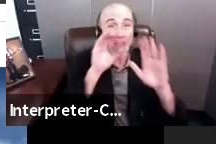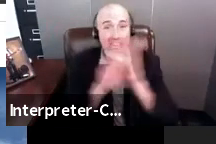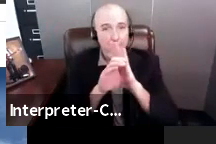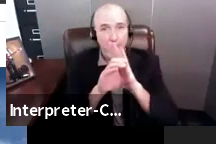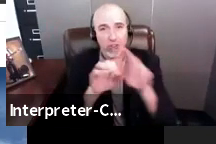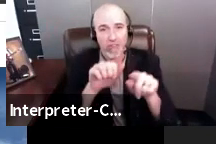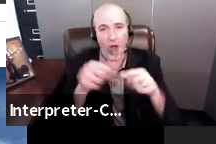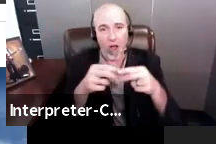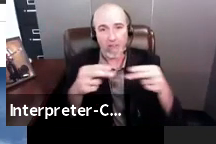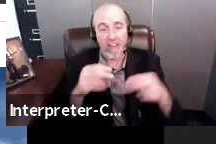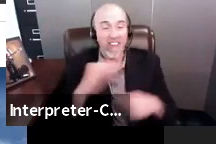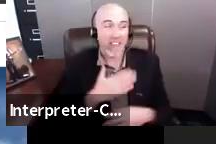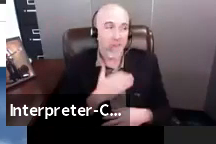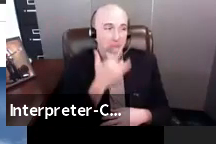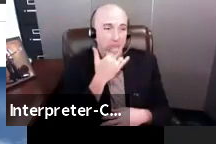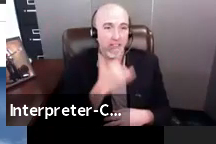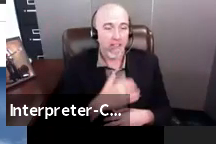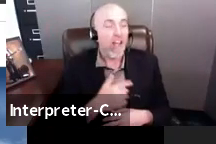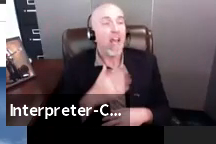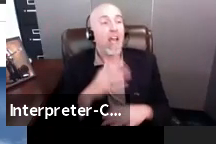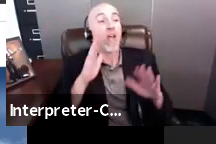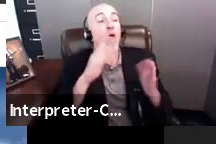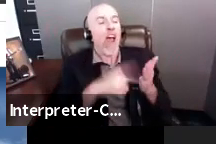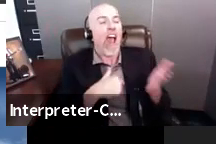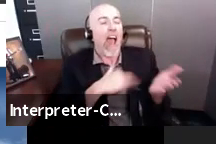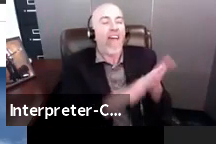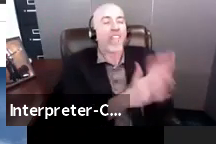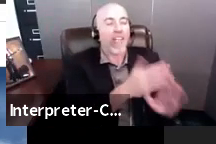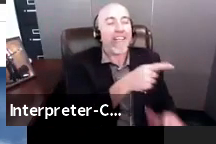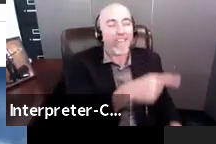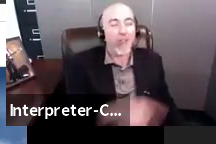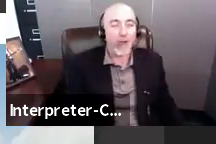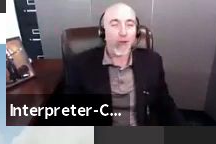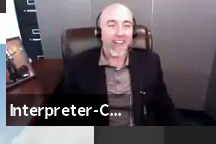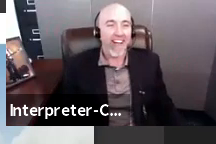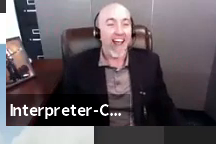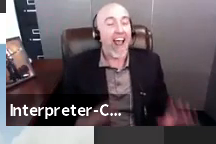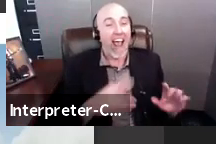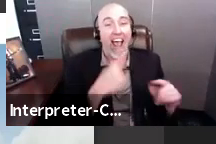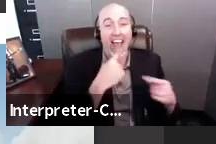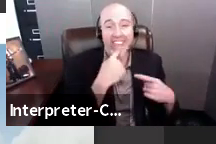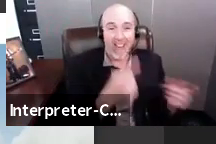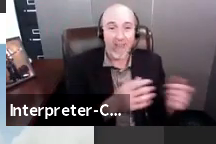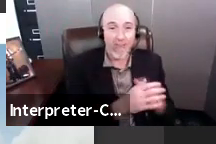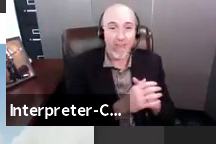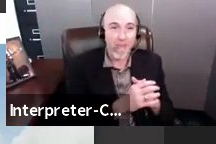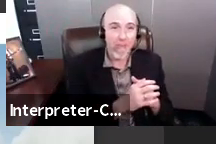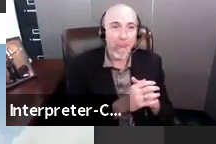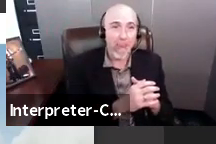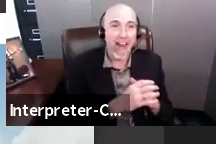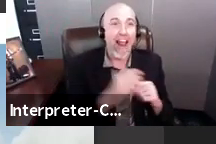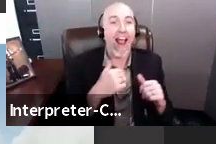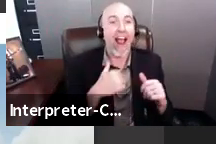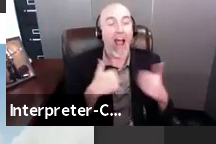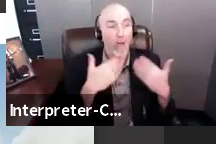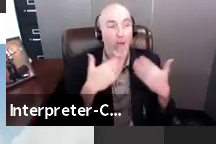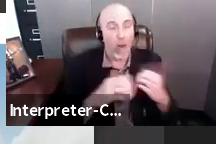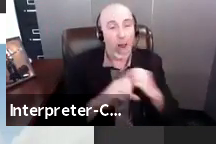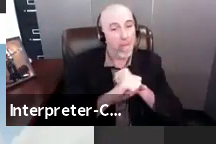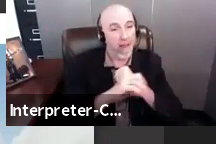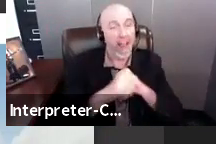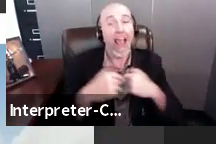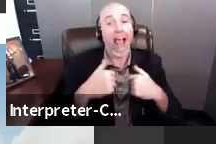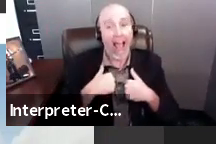mistake. Well, you know what? I'll forgive you, I guess. I tell you, you know, I'll go ahead and plug this. I